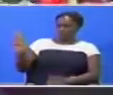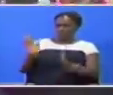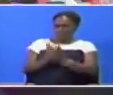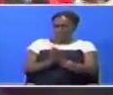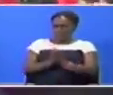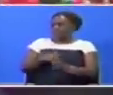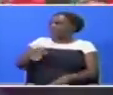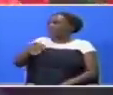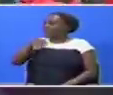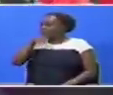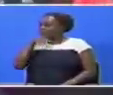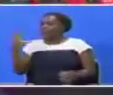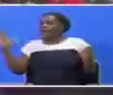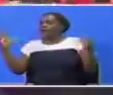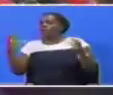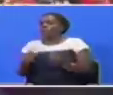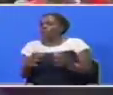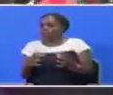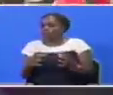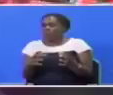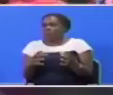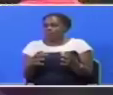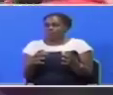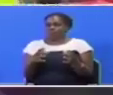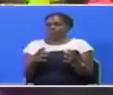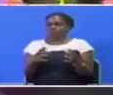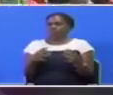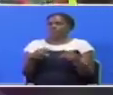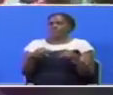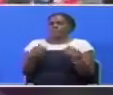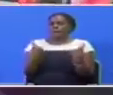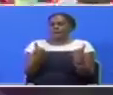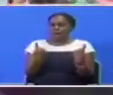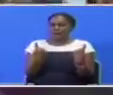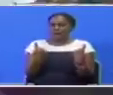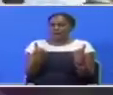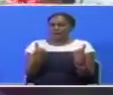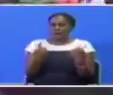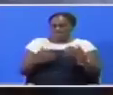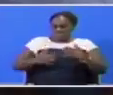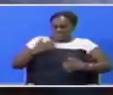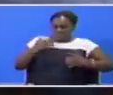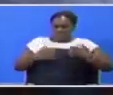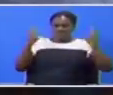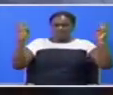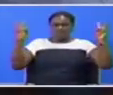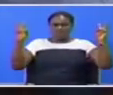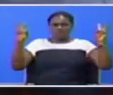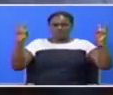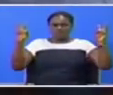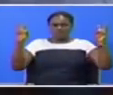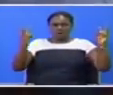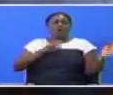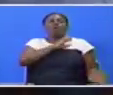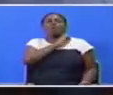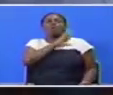Raila Odinga-led National Super Alliance have clashed over a highly emotive matter. Ile appeal